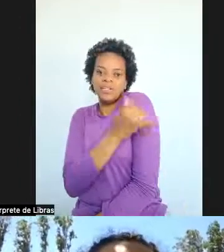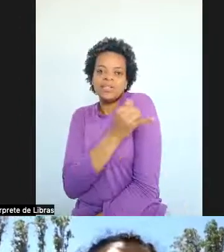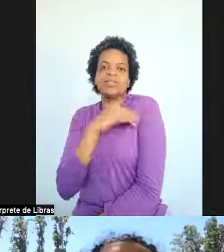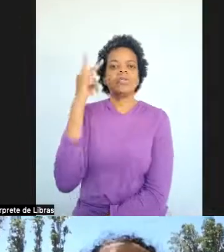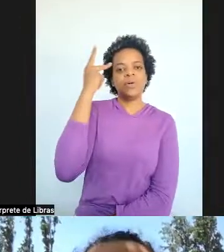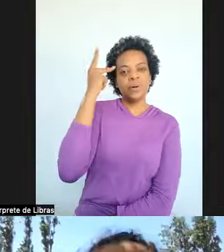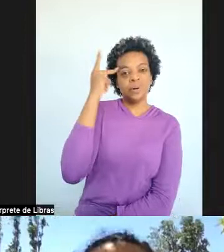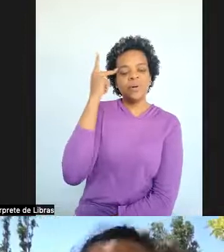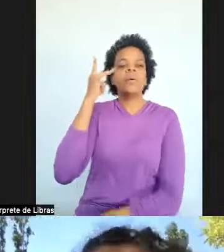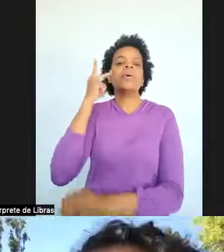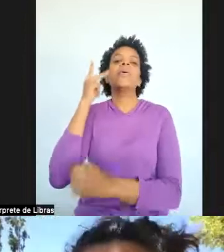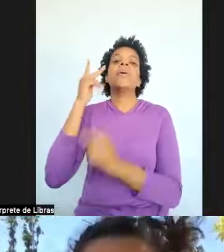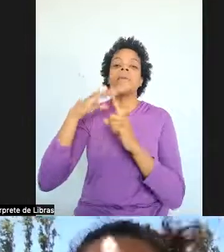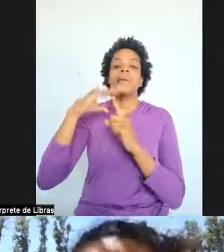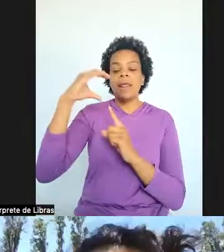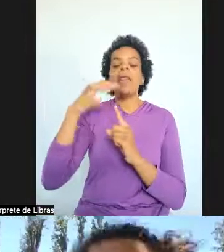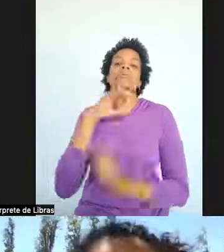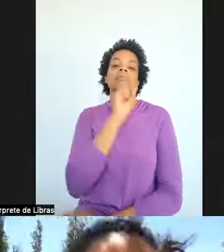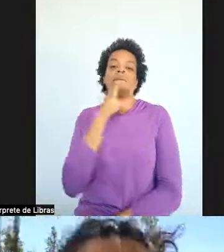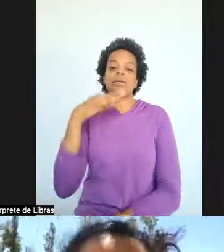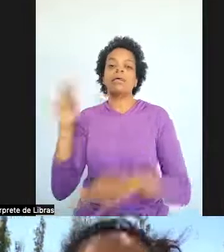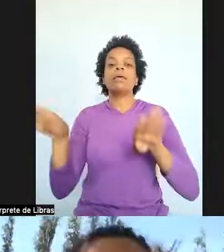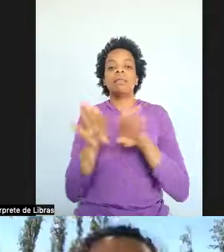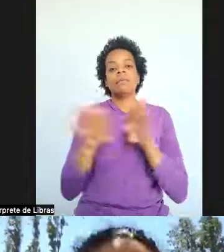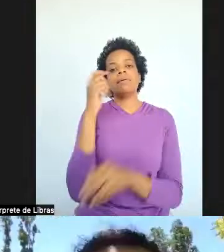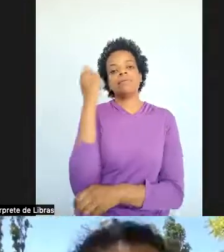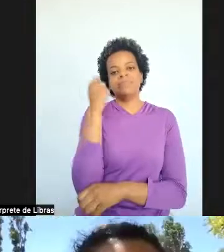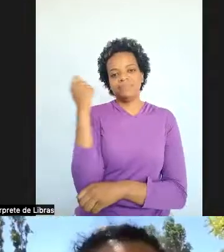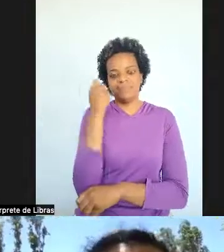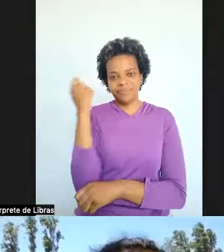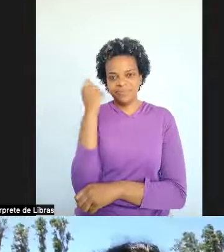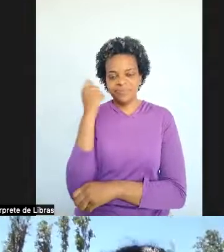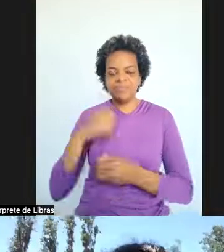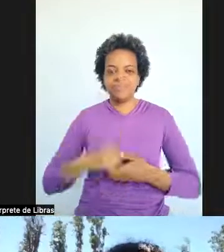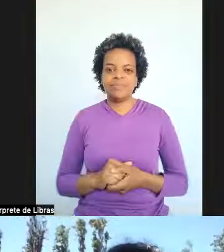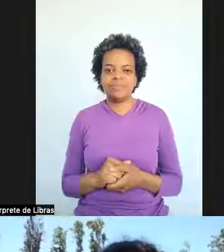Janeiro, São Paulo, Paraná, Santa Catarina, and Rio Grande do Sul.